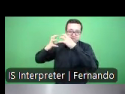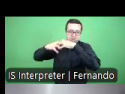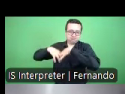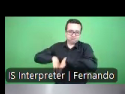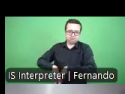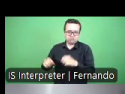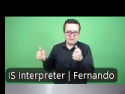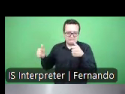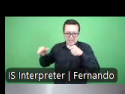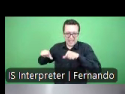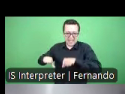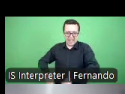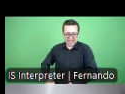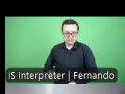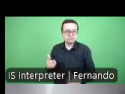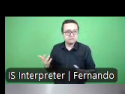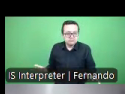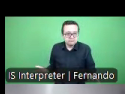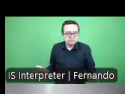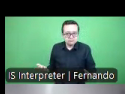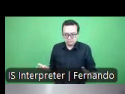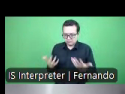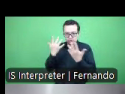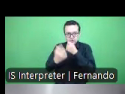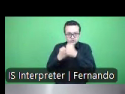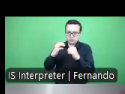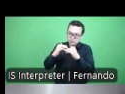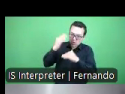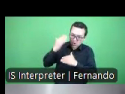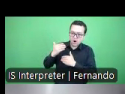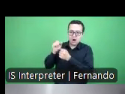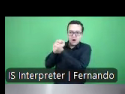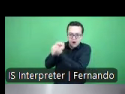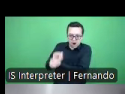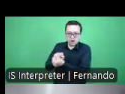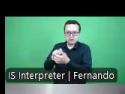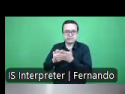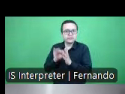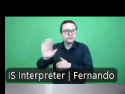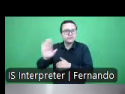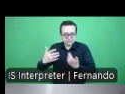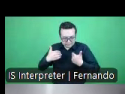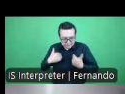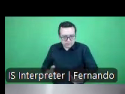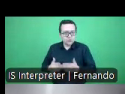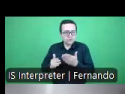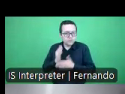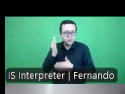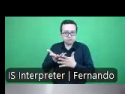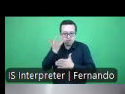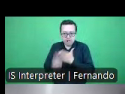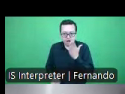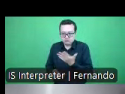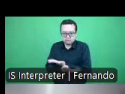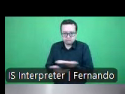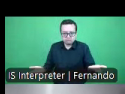And menggapai masa he or depan she pun ikut lost hilang. their rights to create a Kita better juga future for mengetahui di themselves. Indonesia bahwa And we stigma dan also know